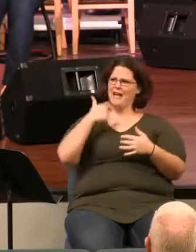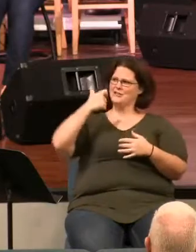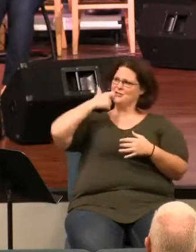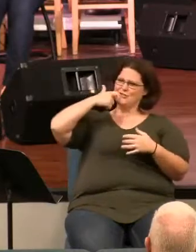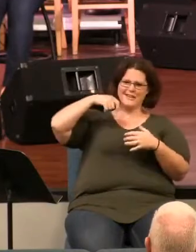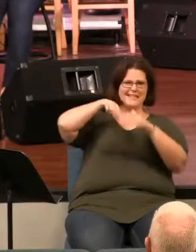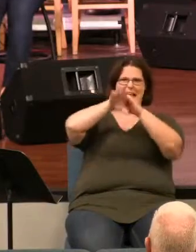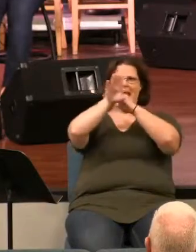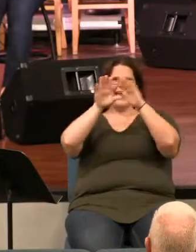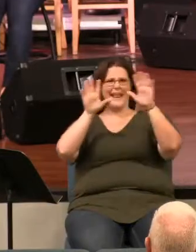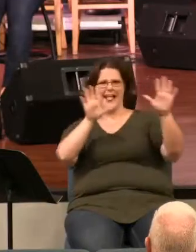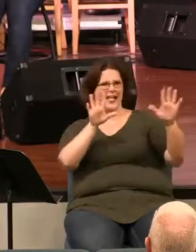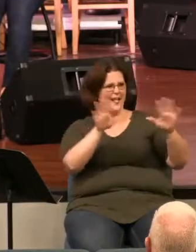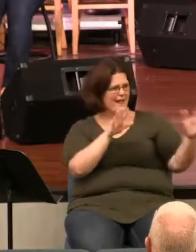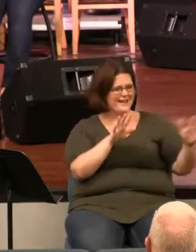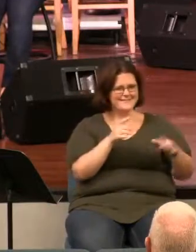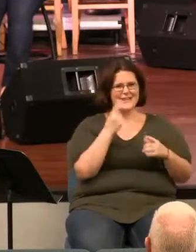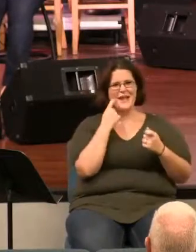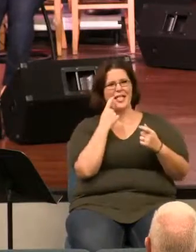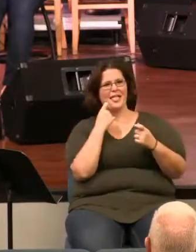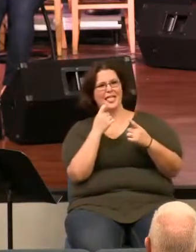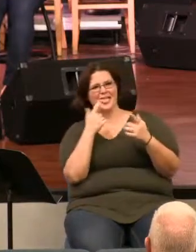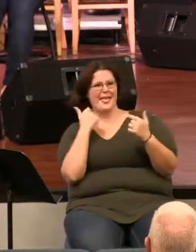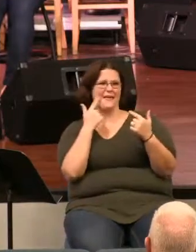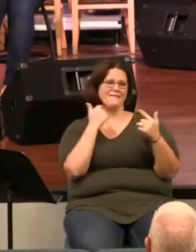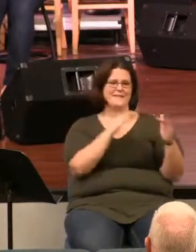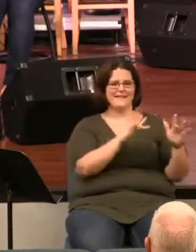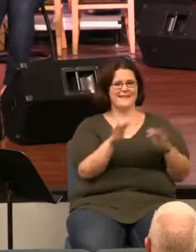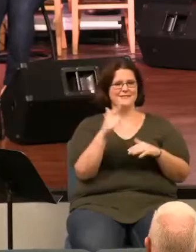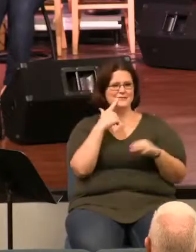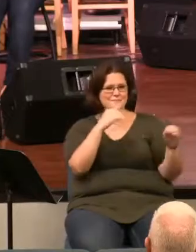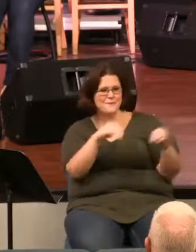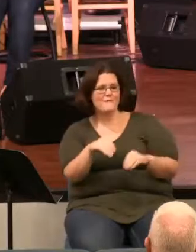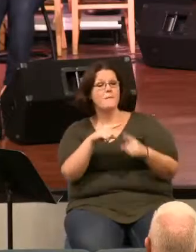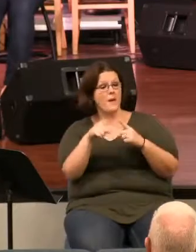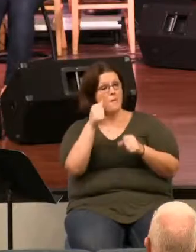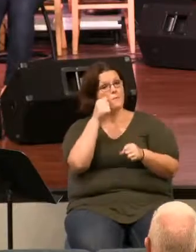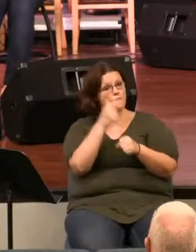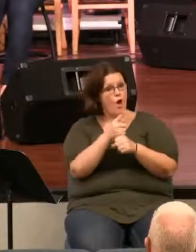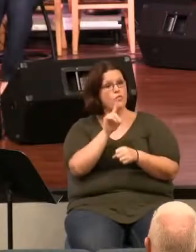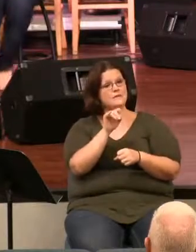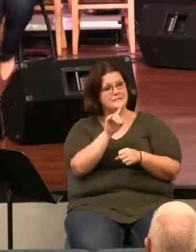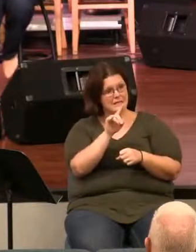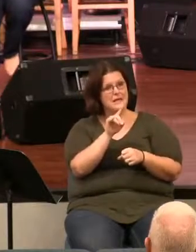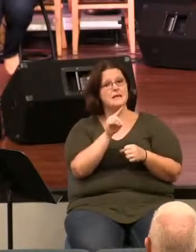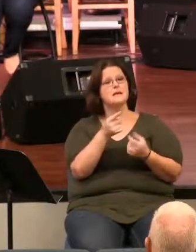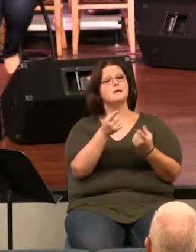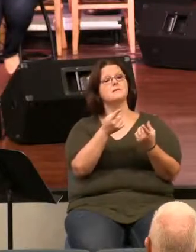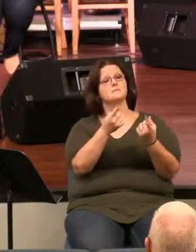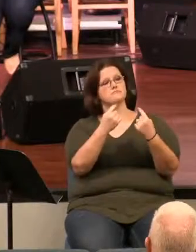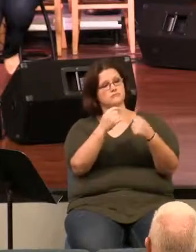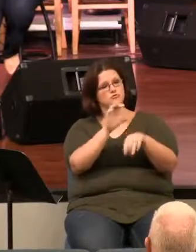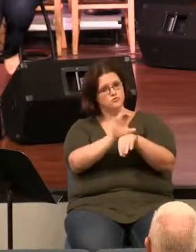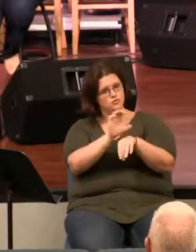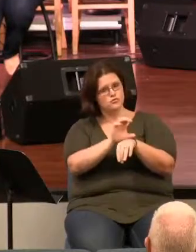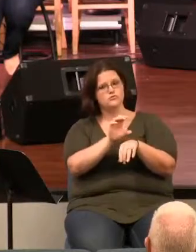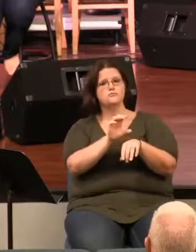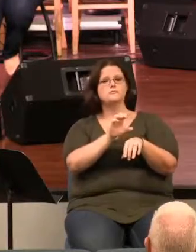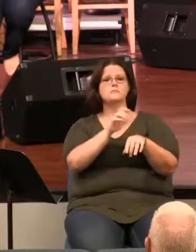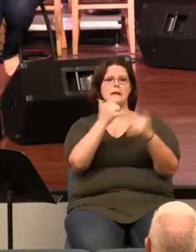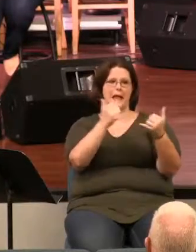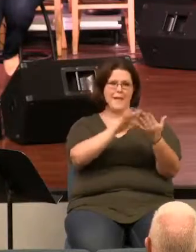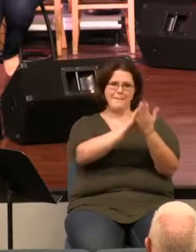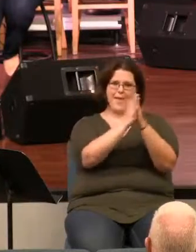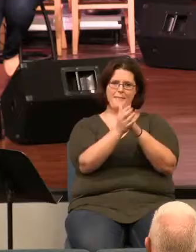caught. Don't be pushing on me now. But he did get involved in a church and has been in a church for the past 20 years and is now a leader